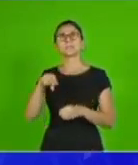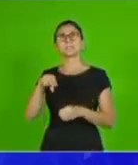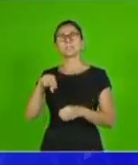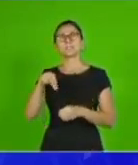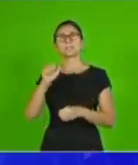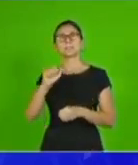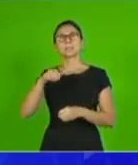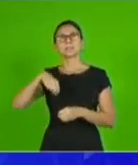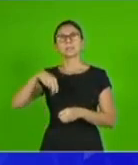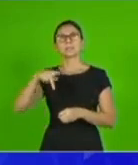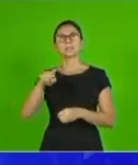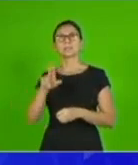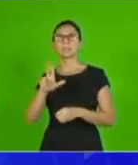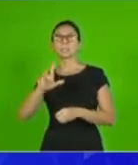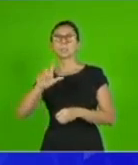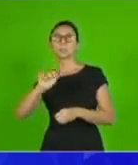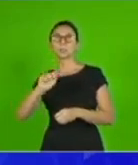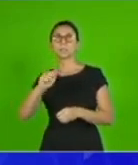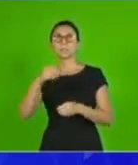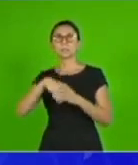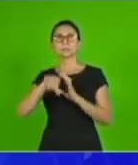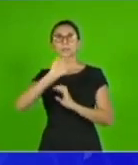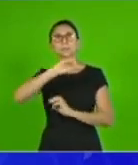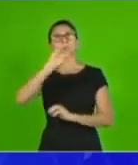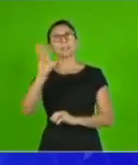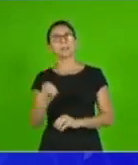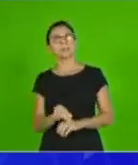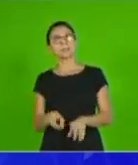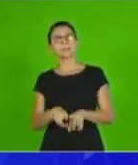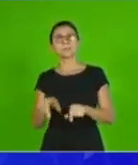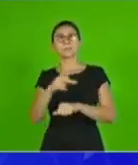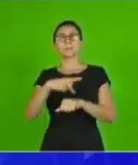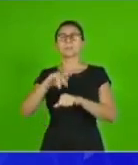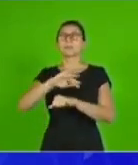the city of Nampula, of Africa.